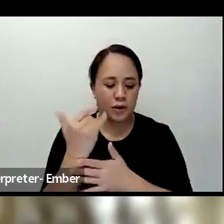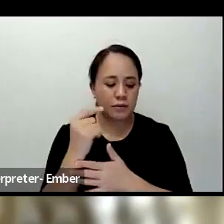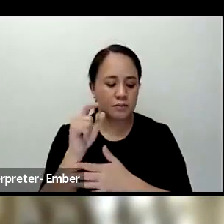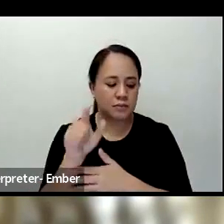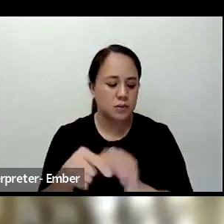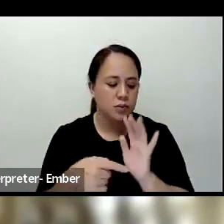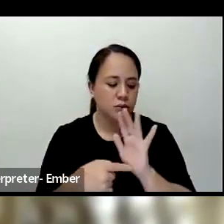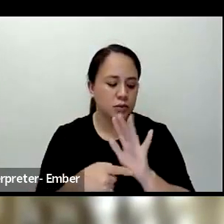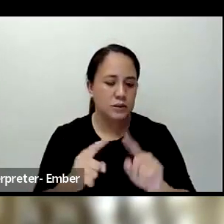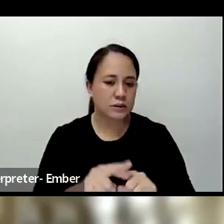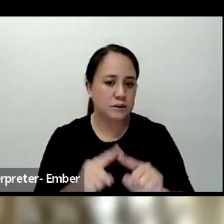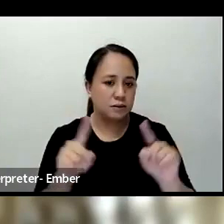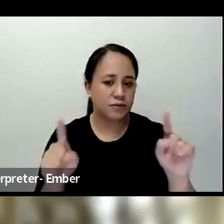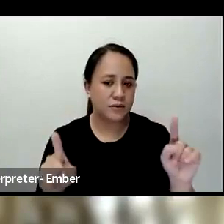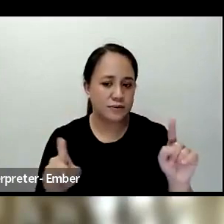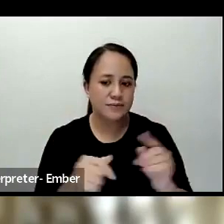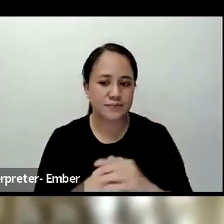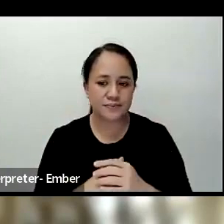a different